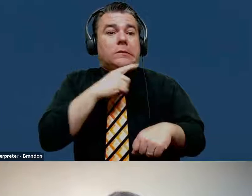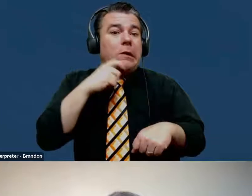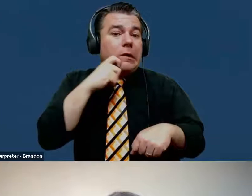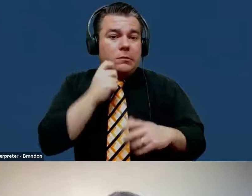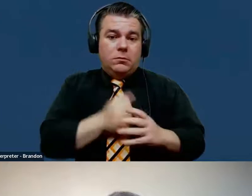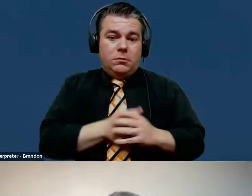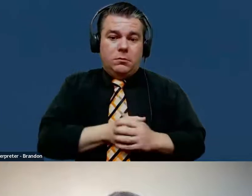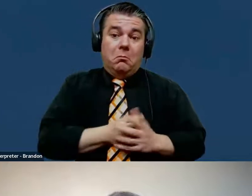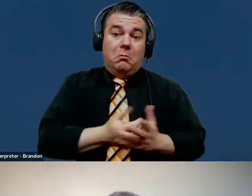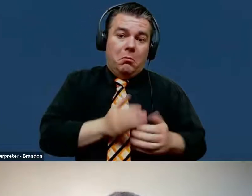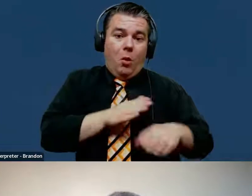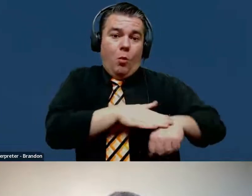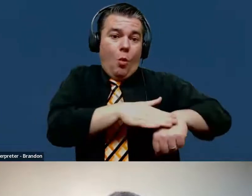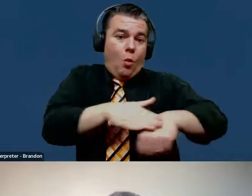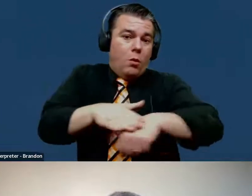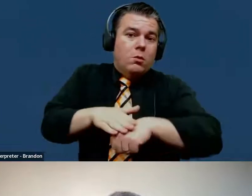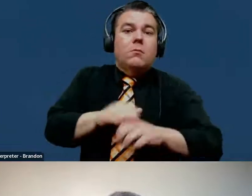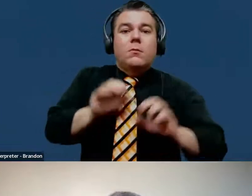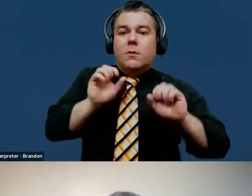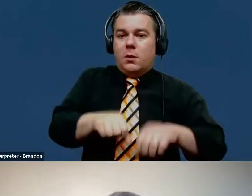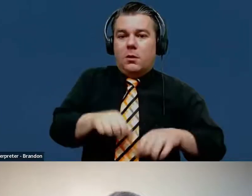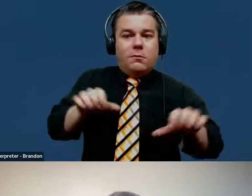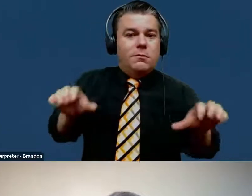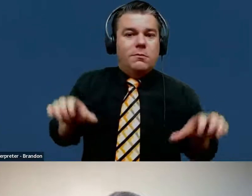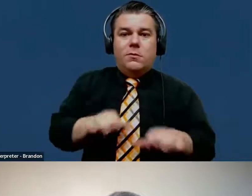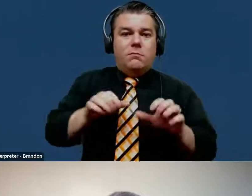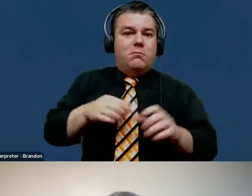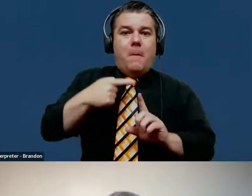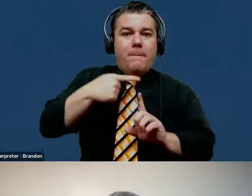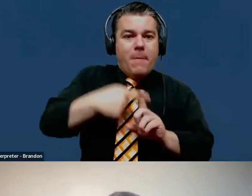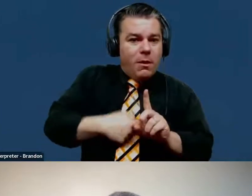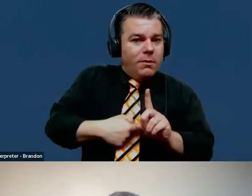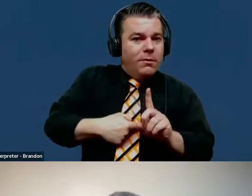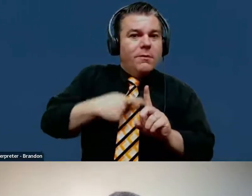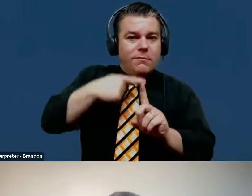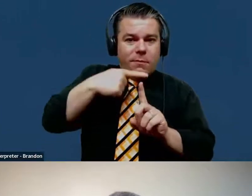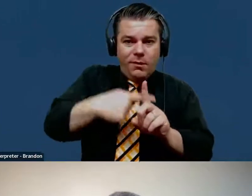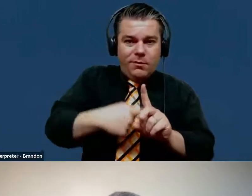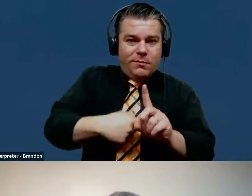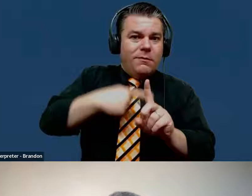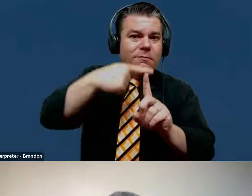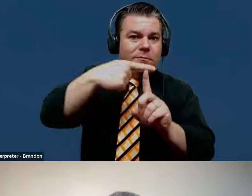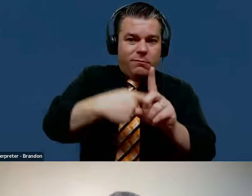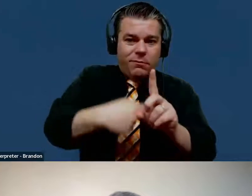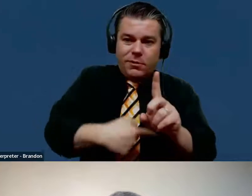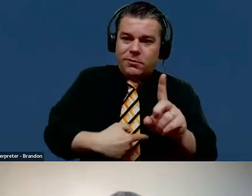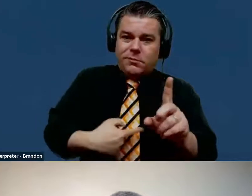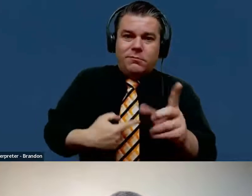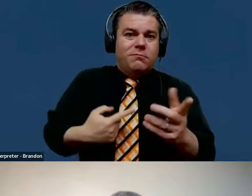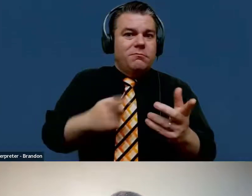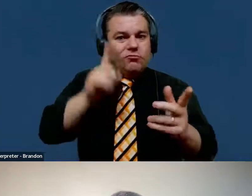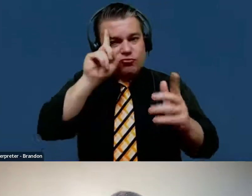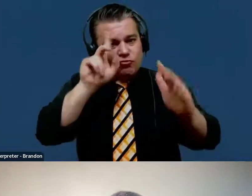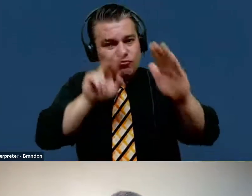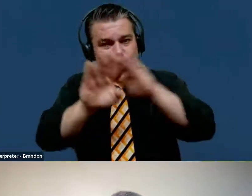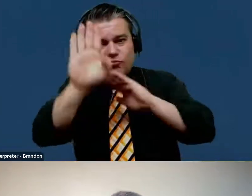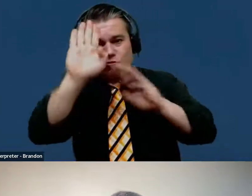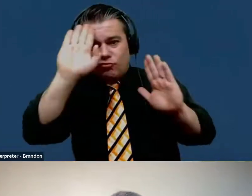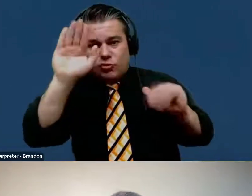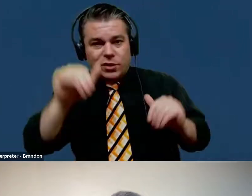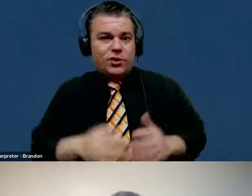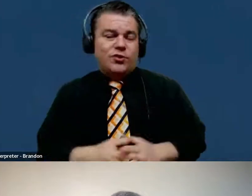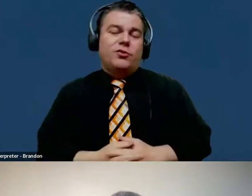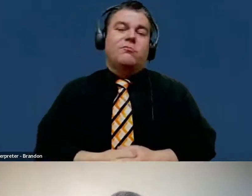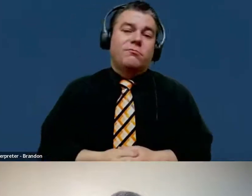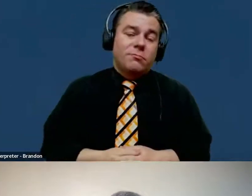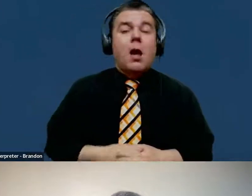and this can be done at a monthly as a monthly prediction. So there are